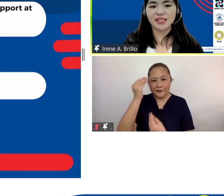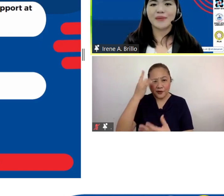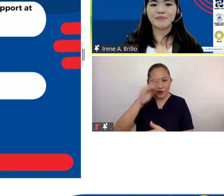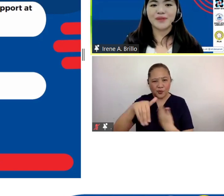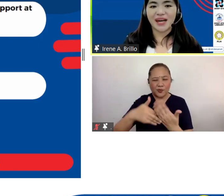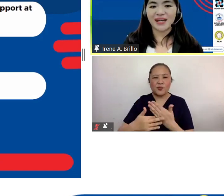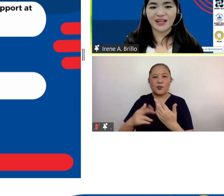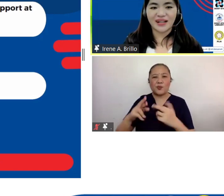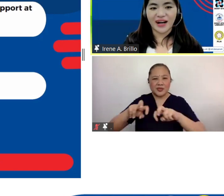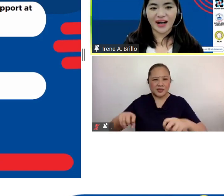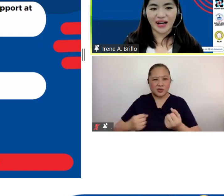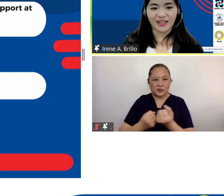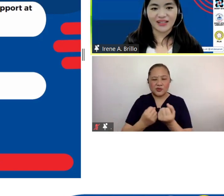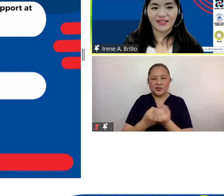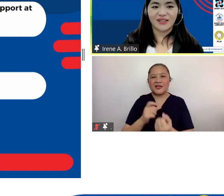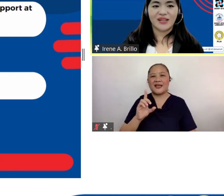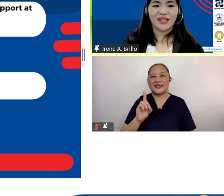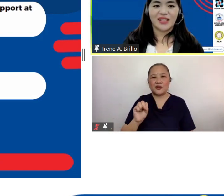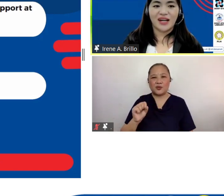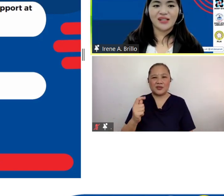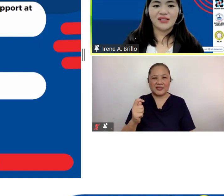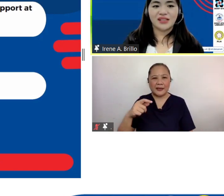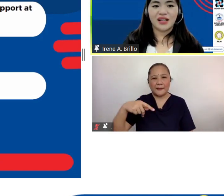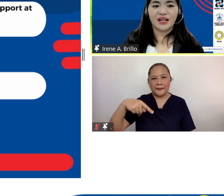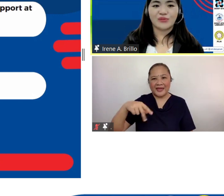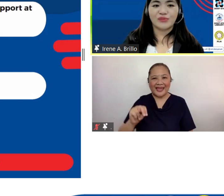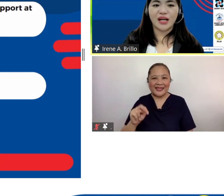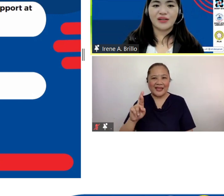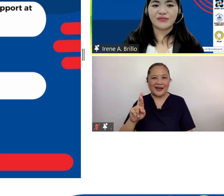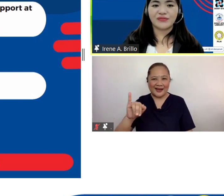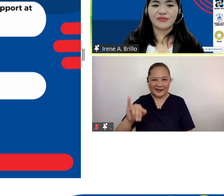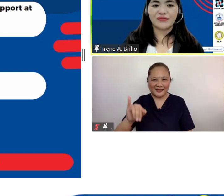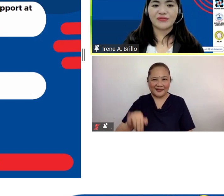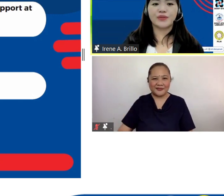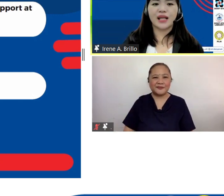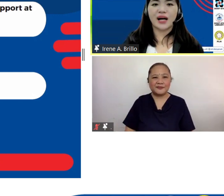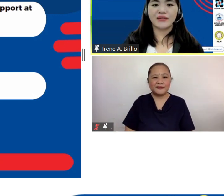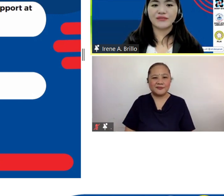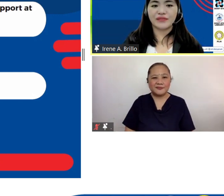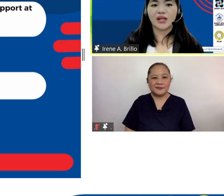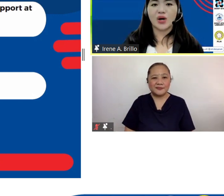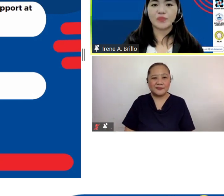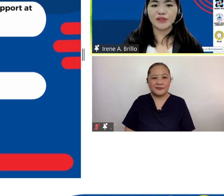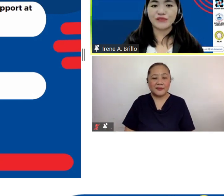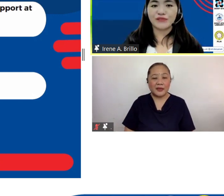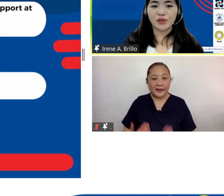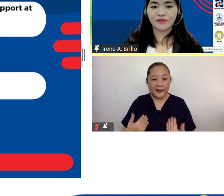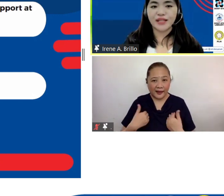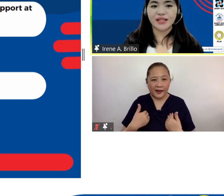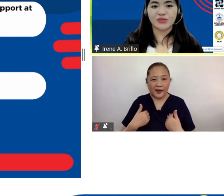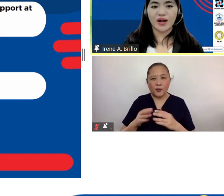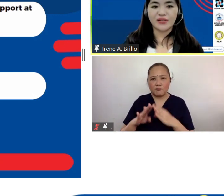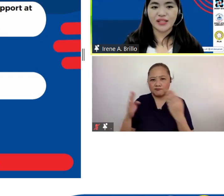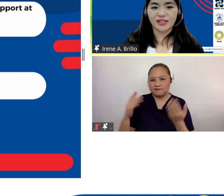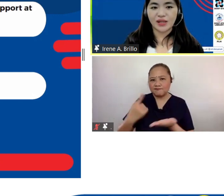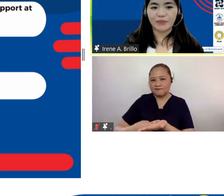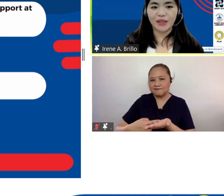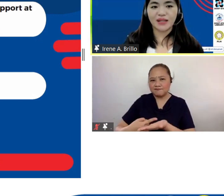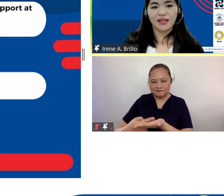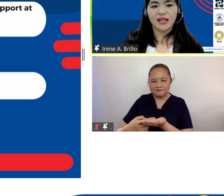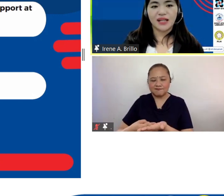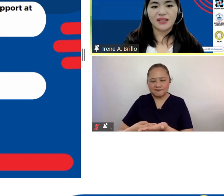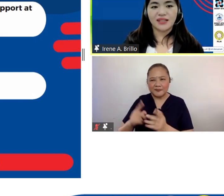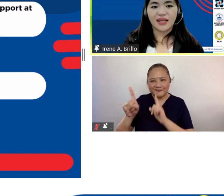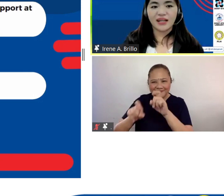DOST PNRI. And we will have open forum for this one, for this